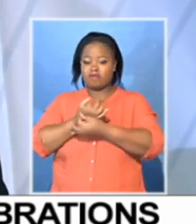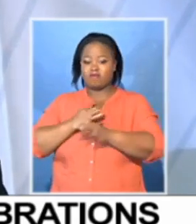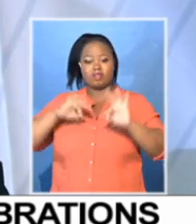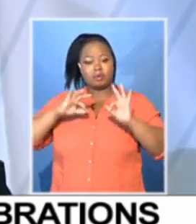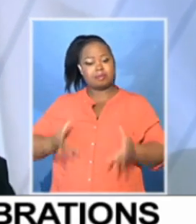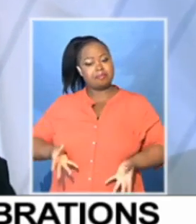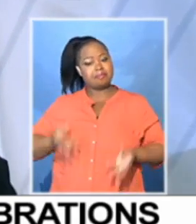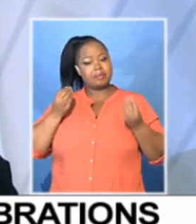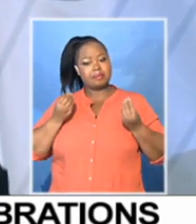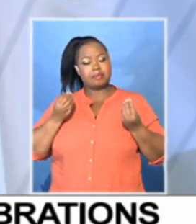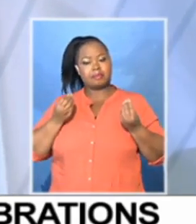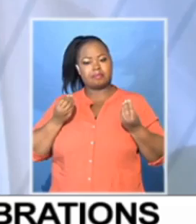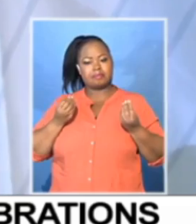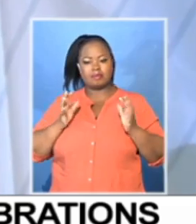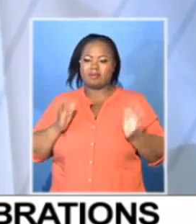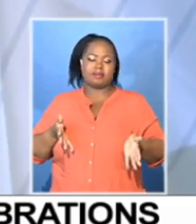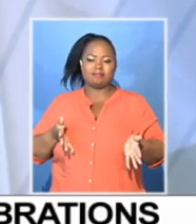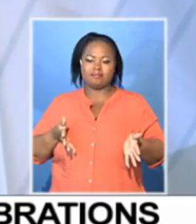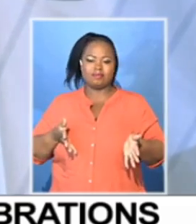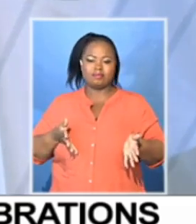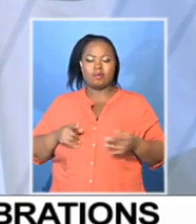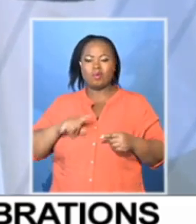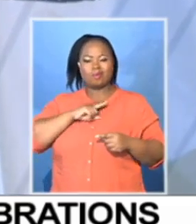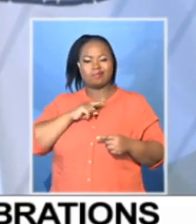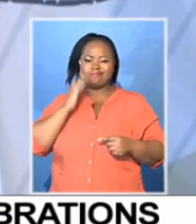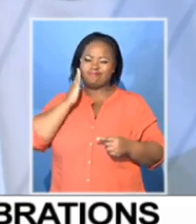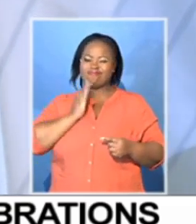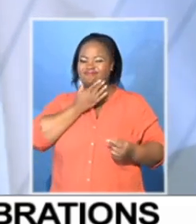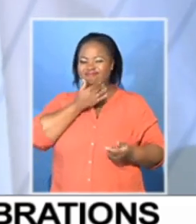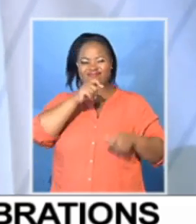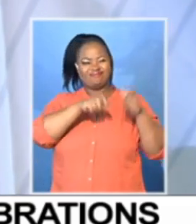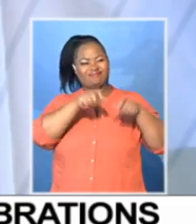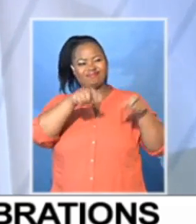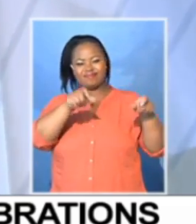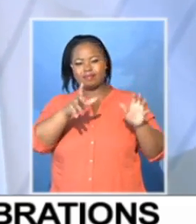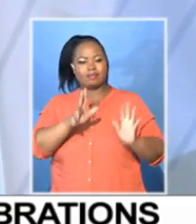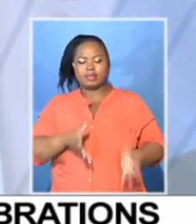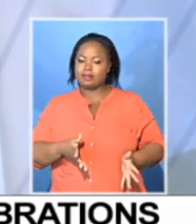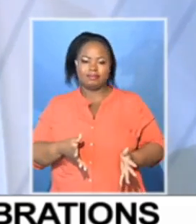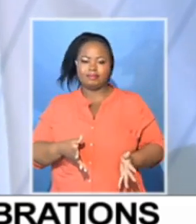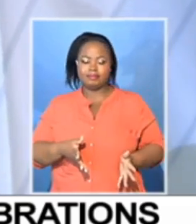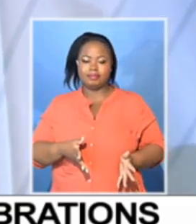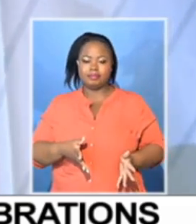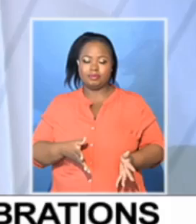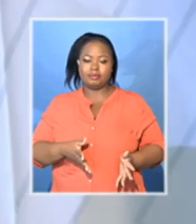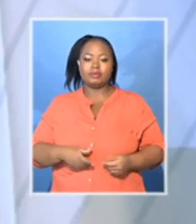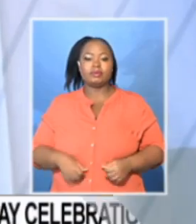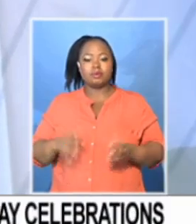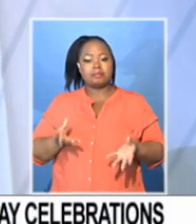because of the generosity of any person, but through